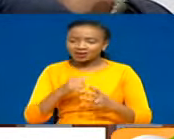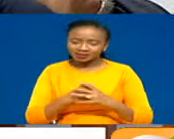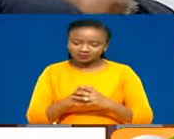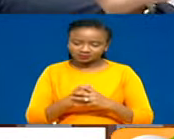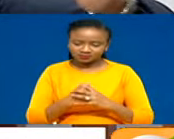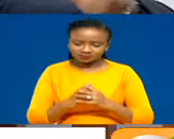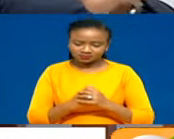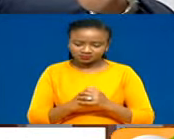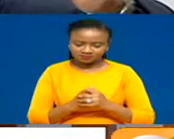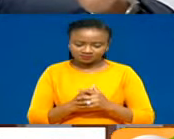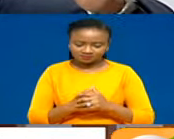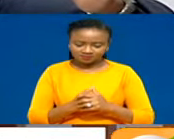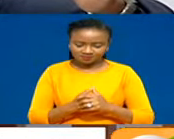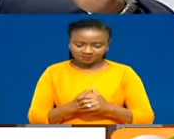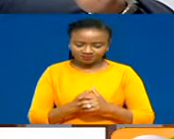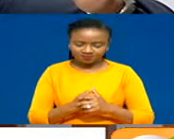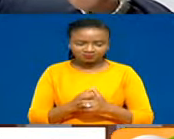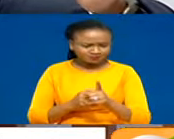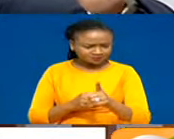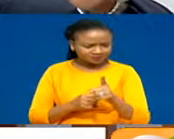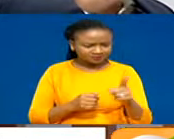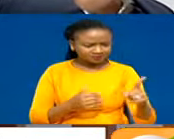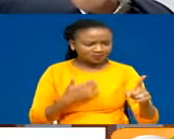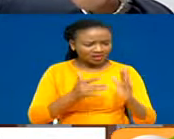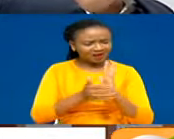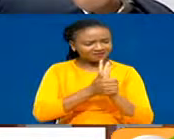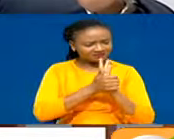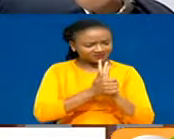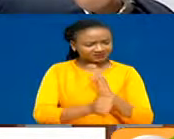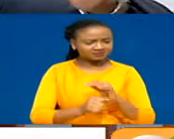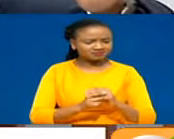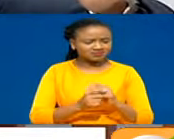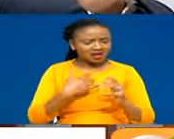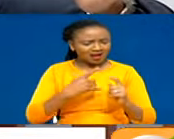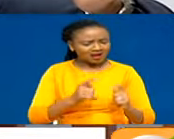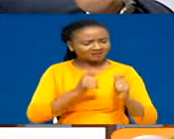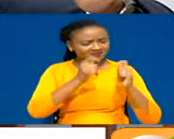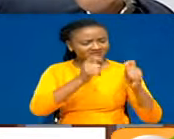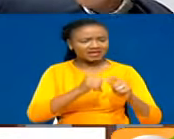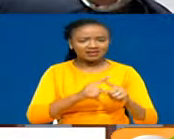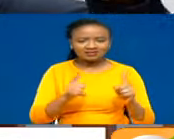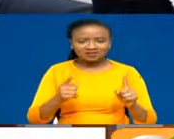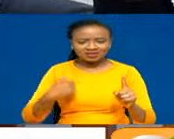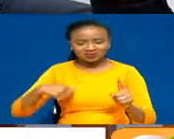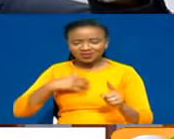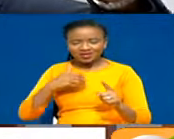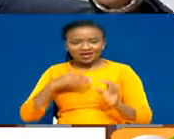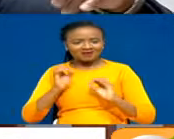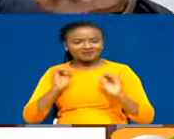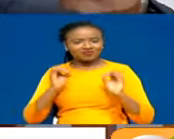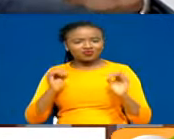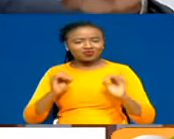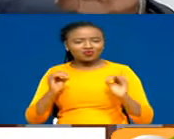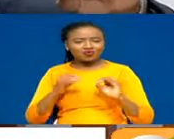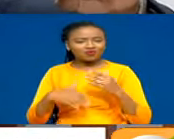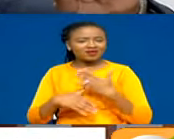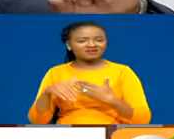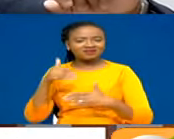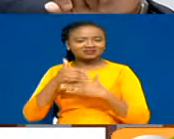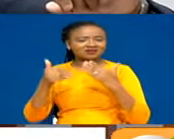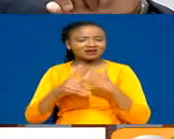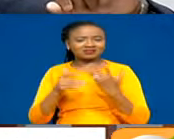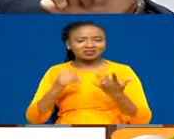there is so much talent and we lack the infrastructure that can grow them in